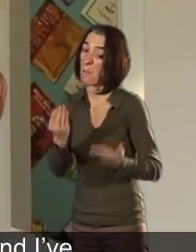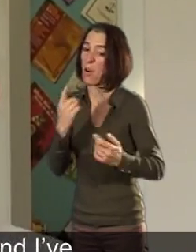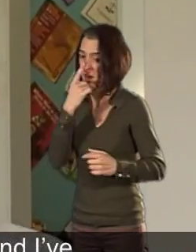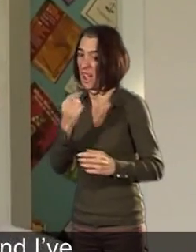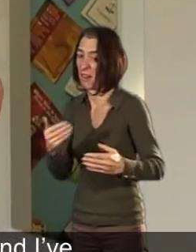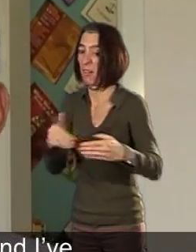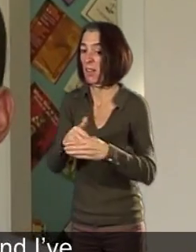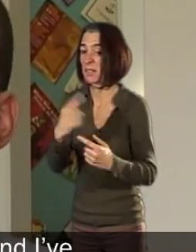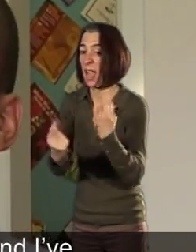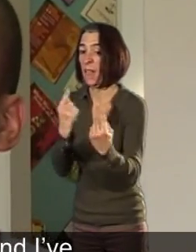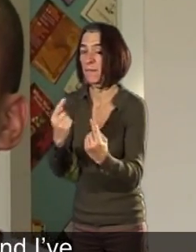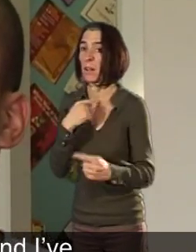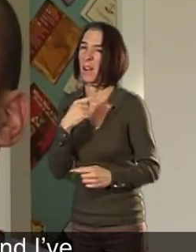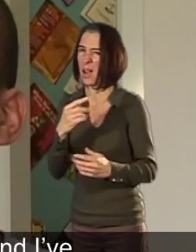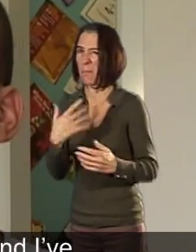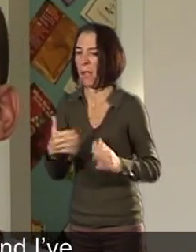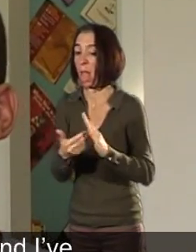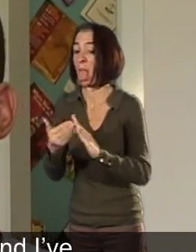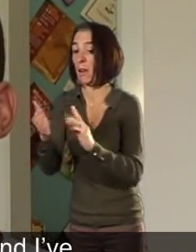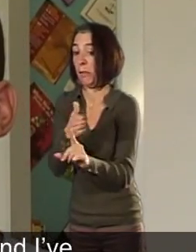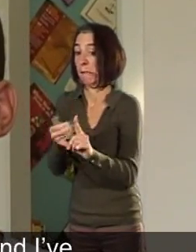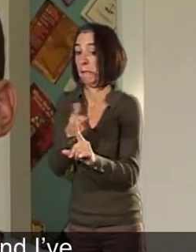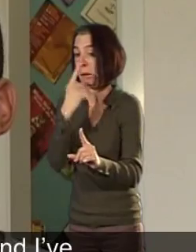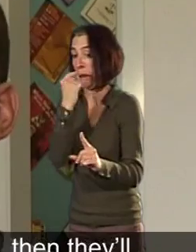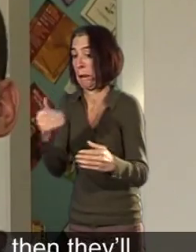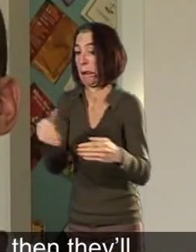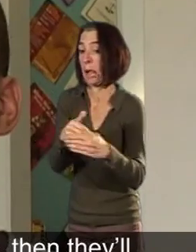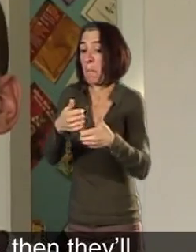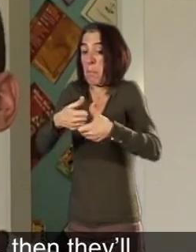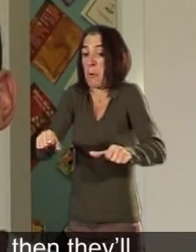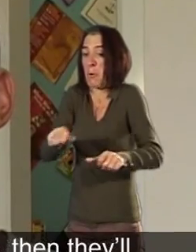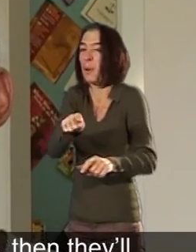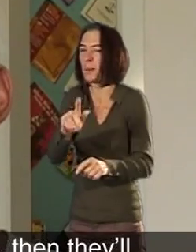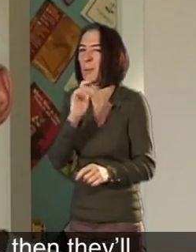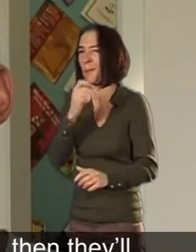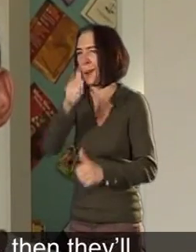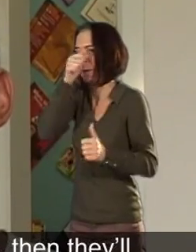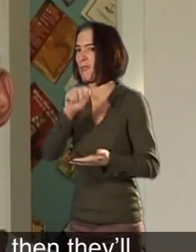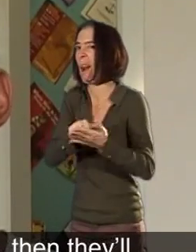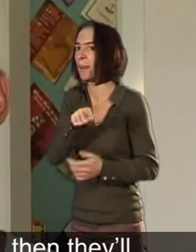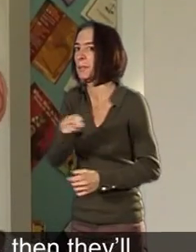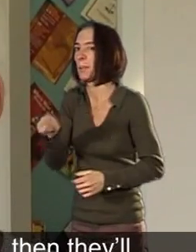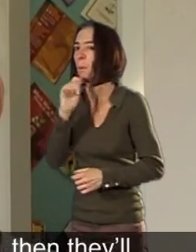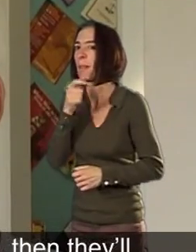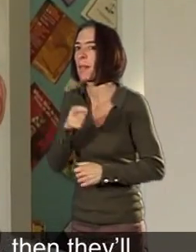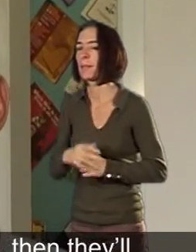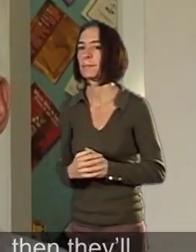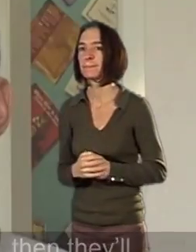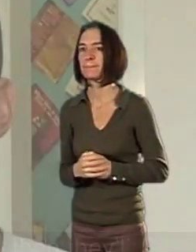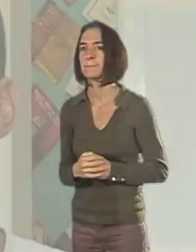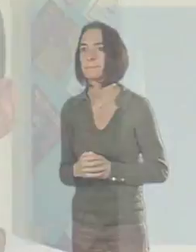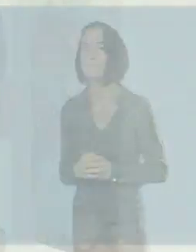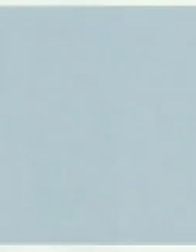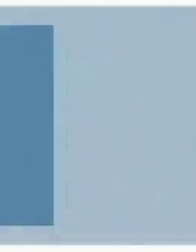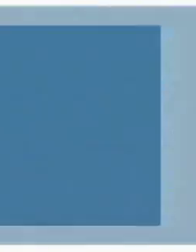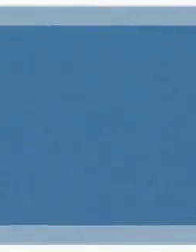If I were you, I'd do it. And I've bigged it up a bit to them just to persuade them to get onto it. But once they're there, then they'll realise for themselves that it's